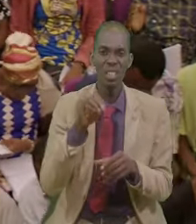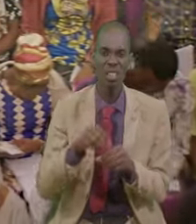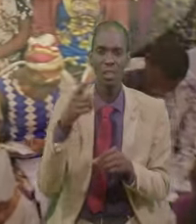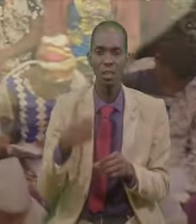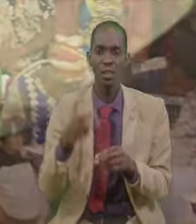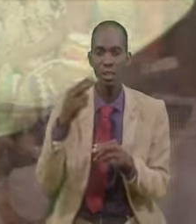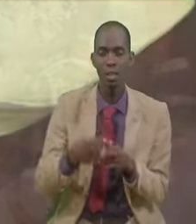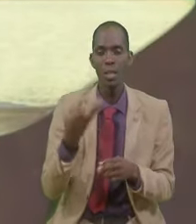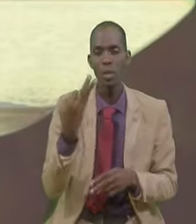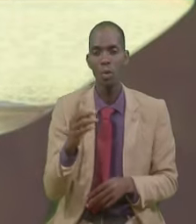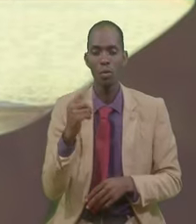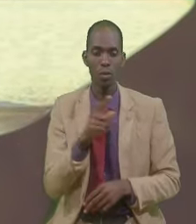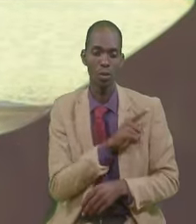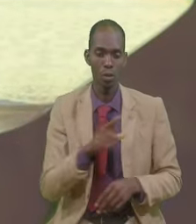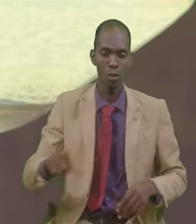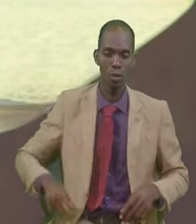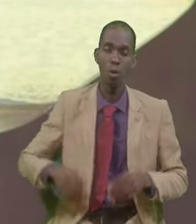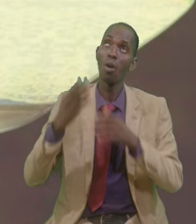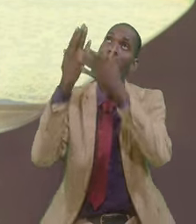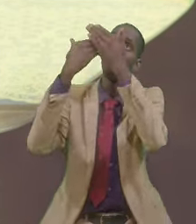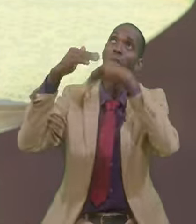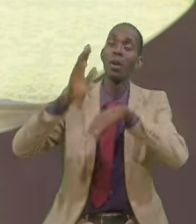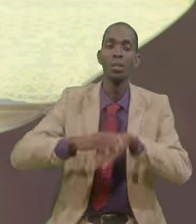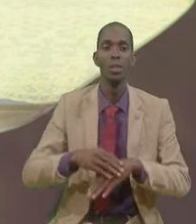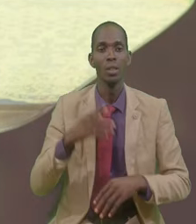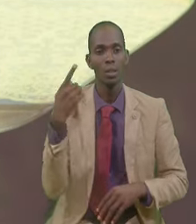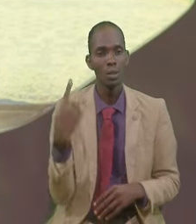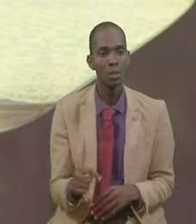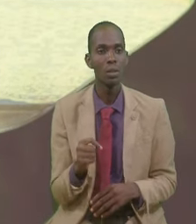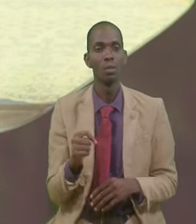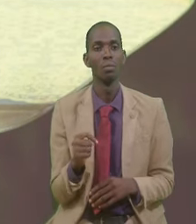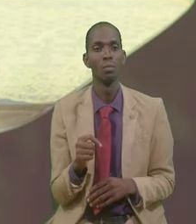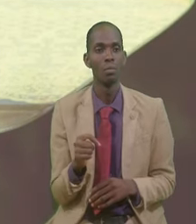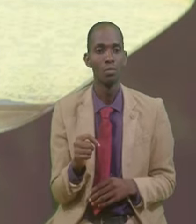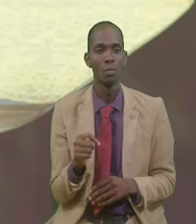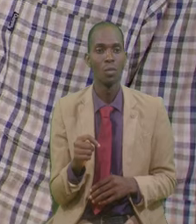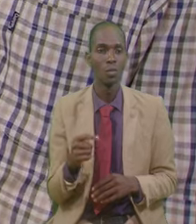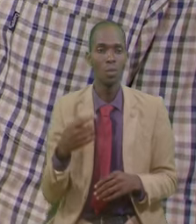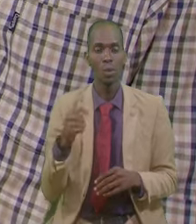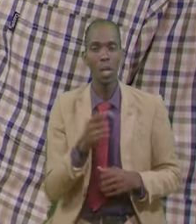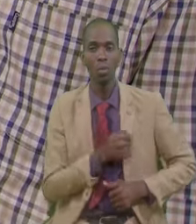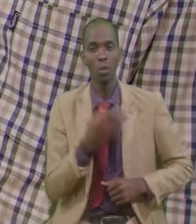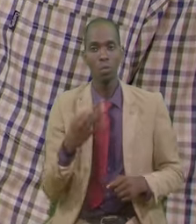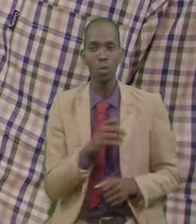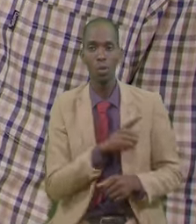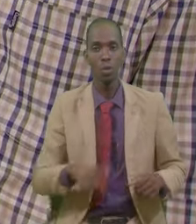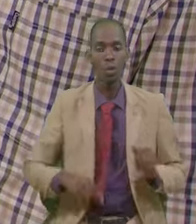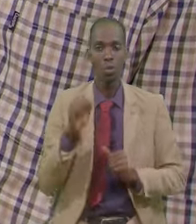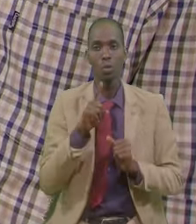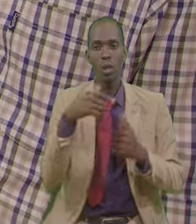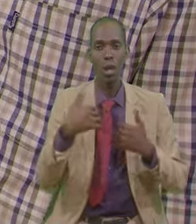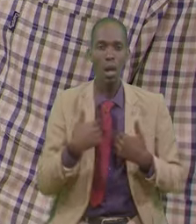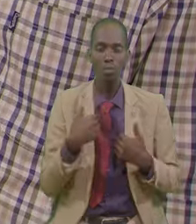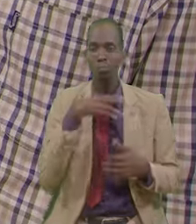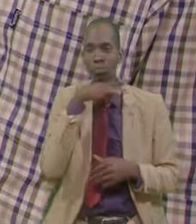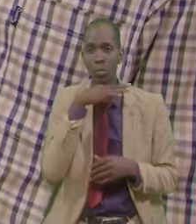name of the Lord of hosts, the God of the armies of Israel, whom thou hast defied. This day, when